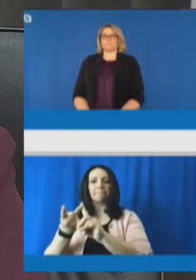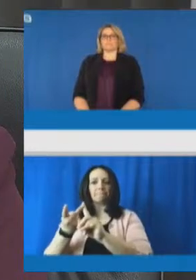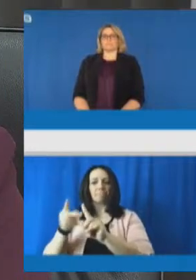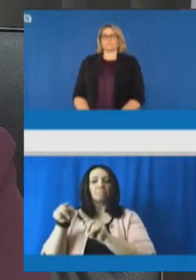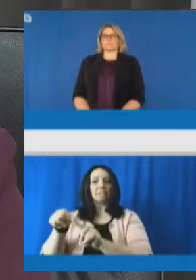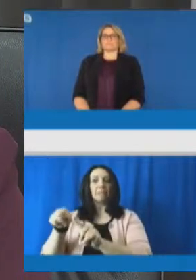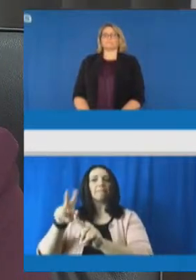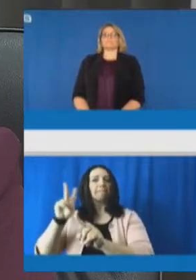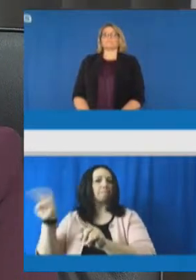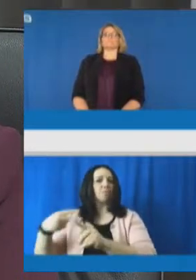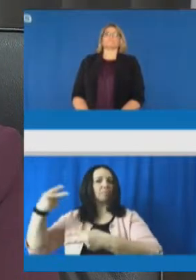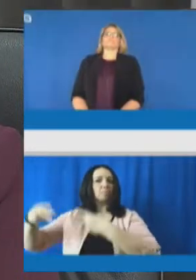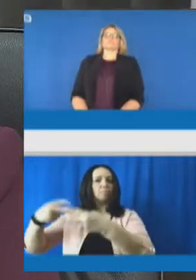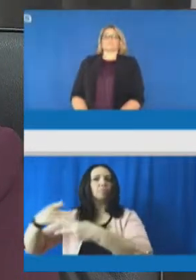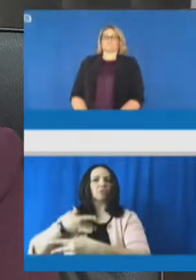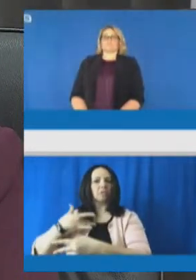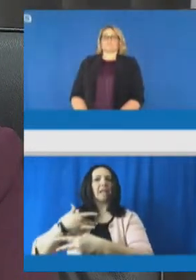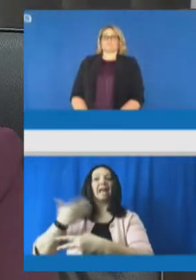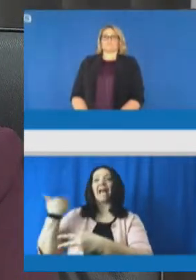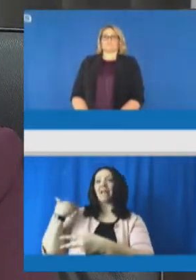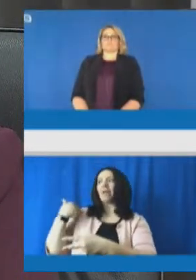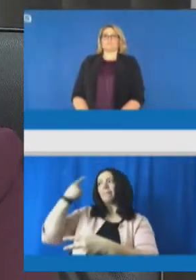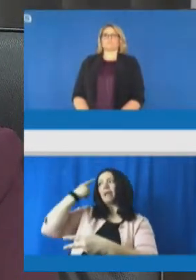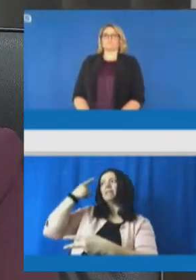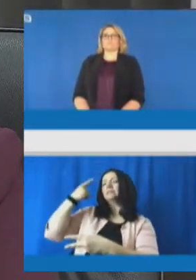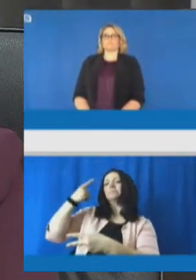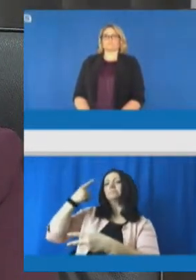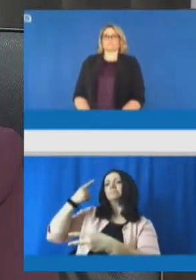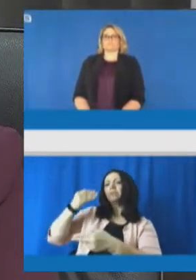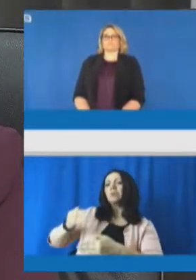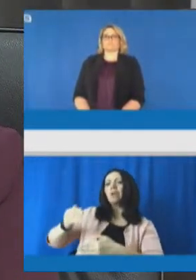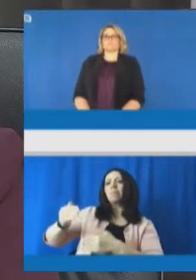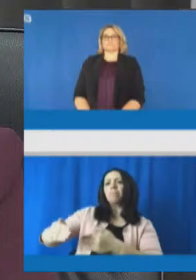vulnerable residents of nursing homes and other